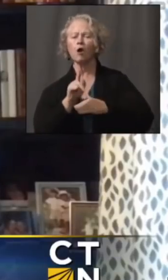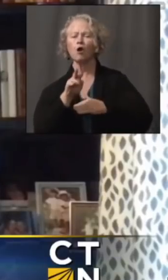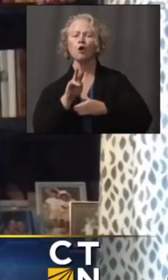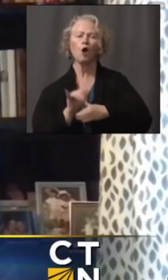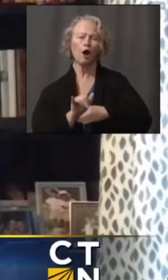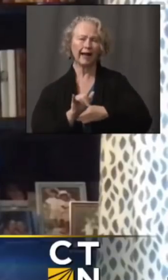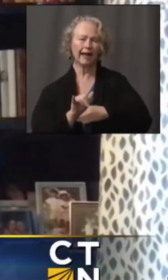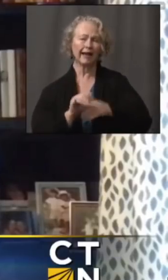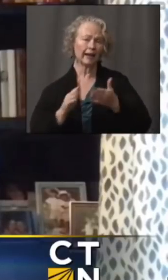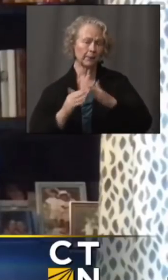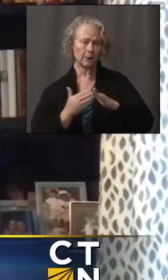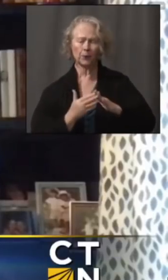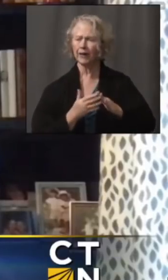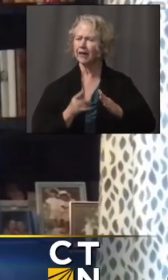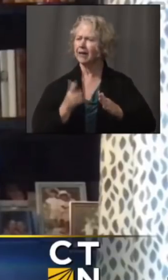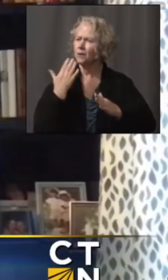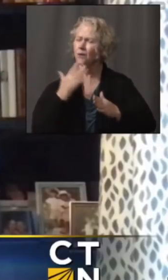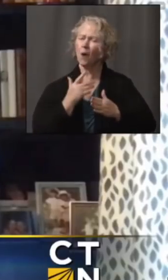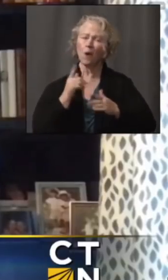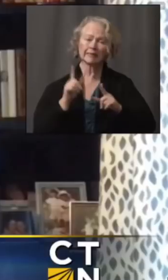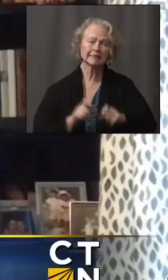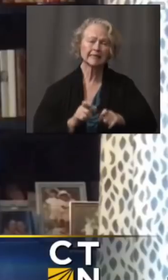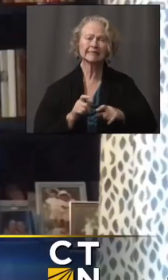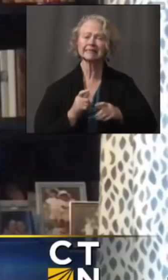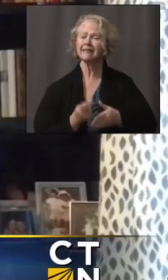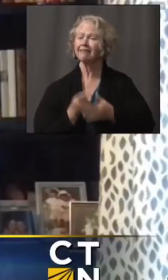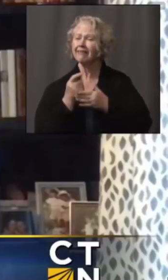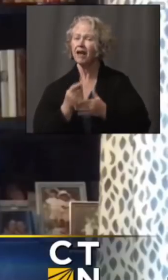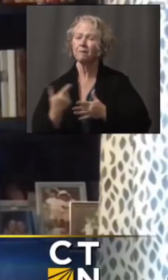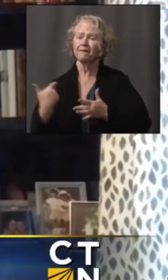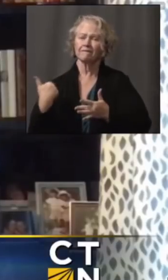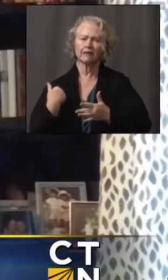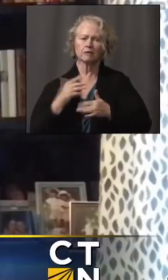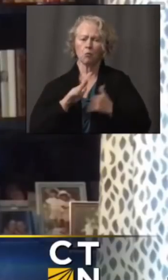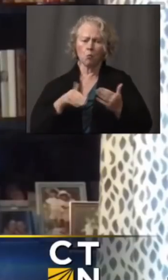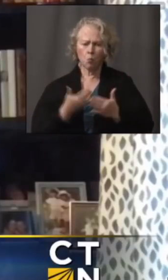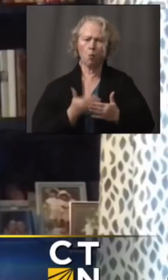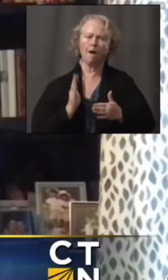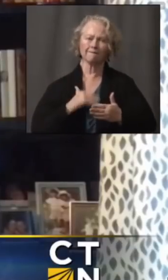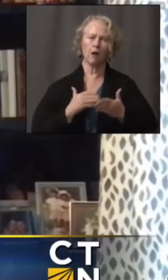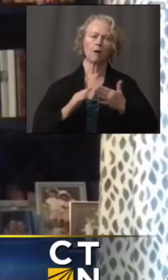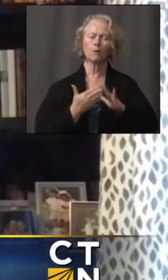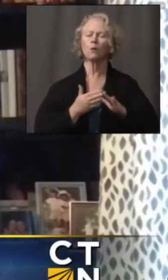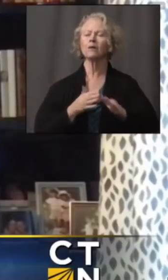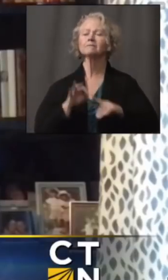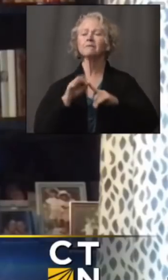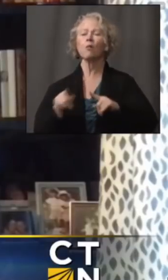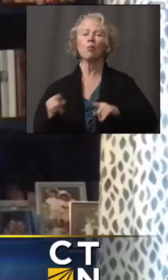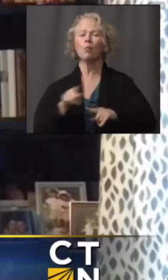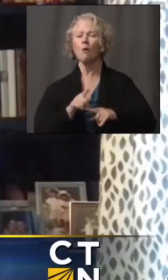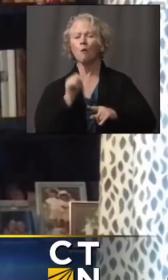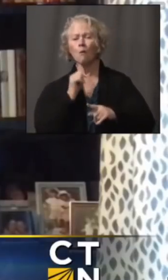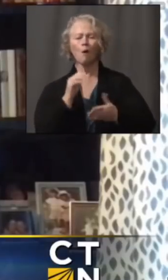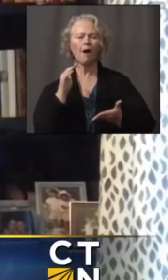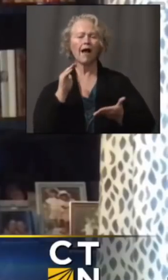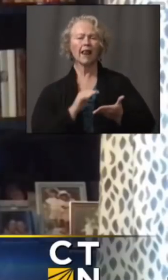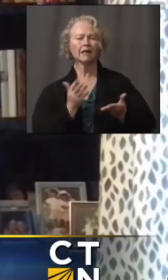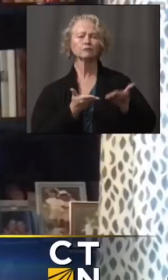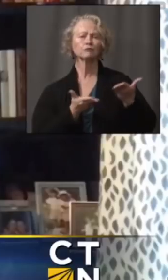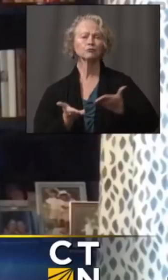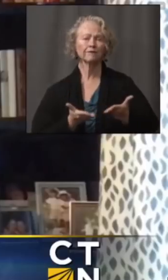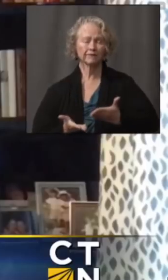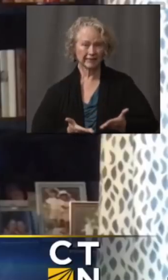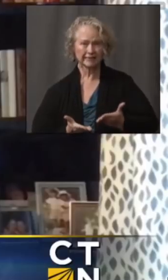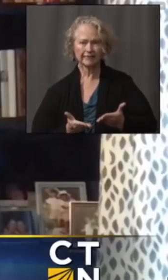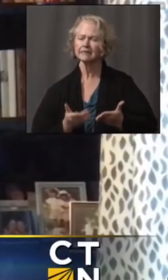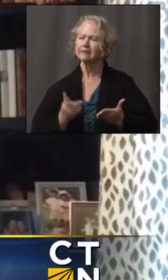and therapies and vaccine, that all of our communities, including the underserved, get their fair shot at this to make sure each and every